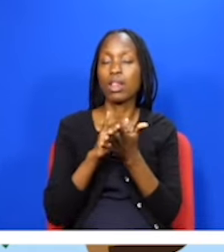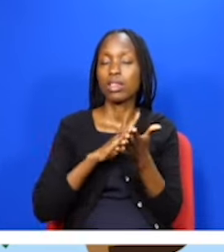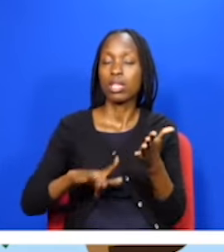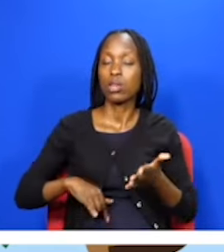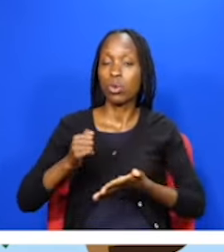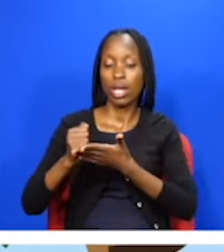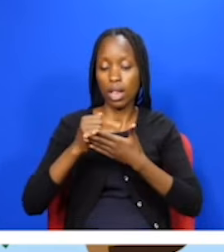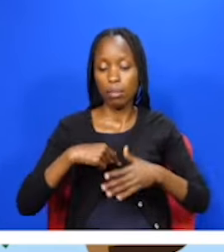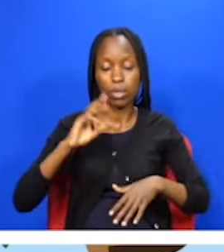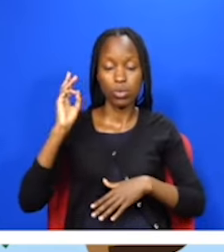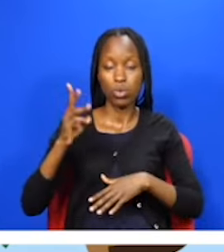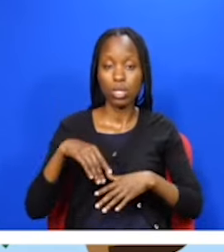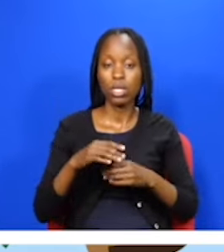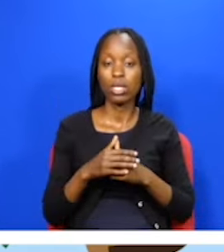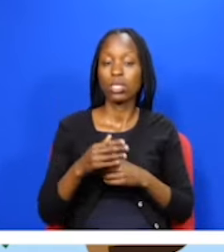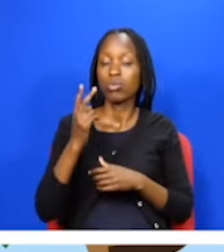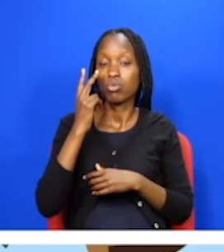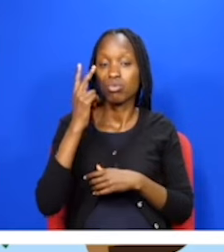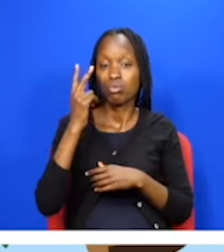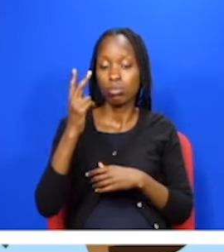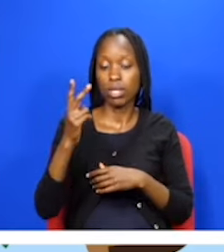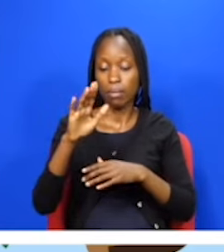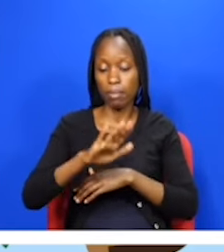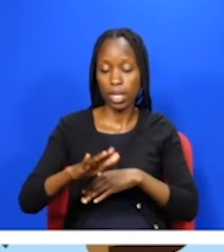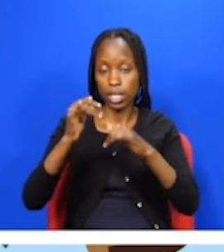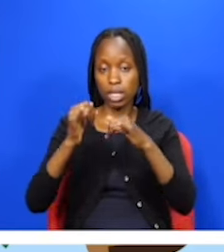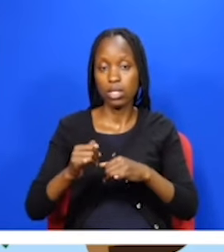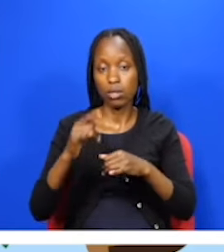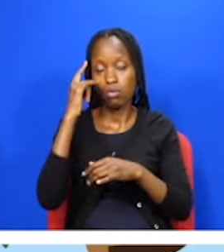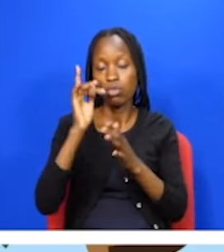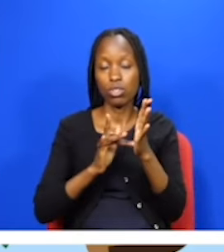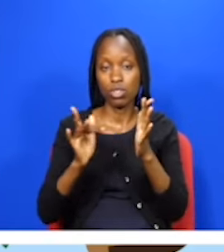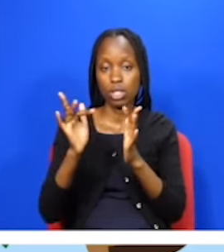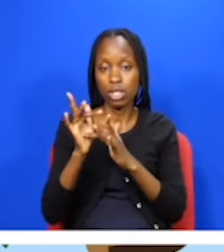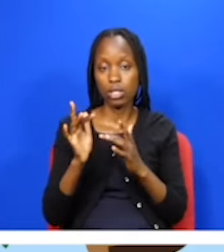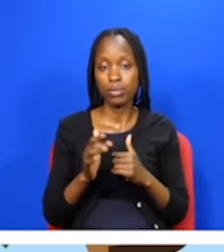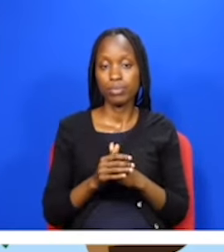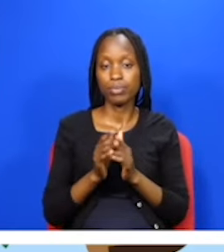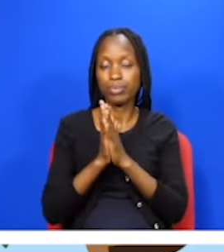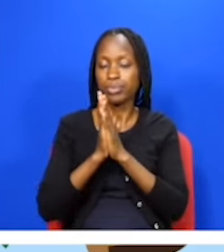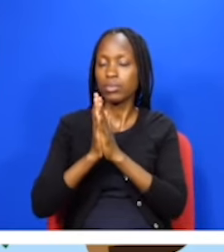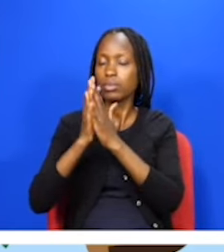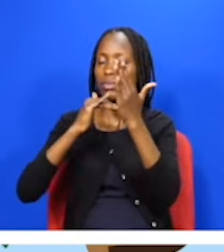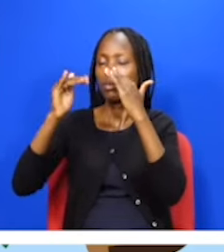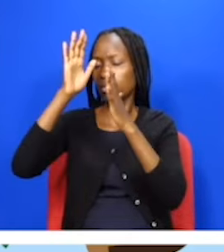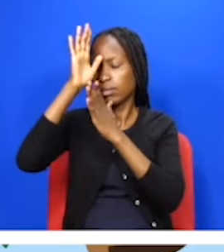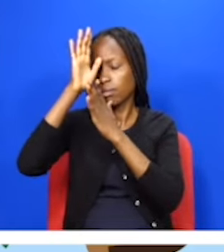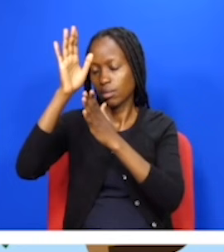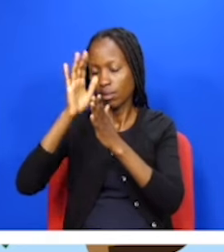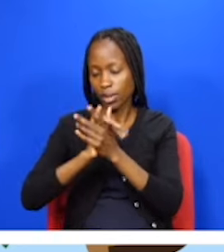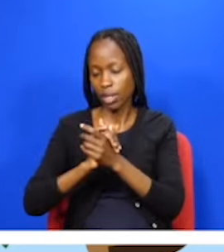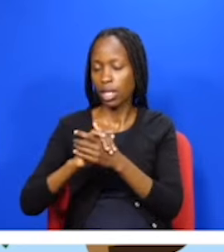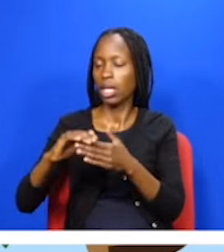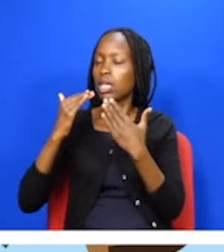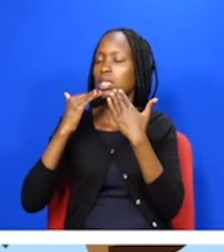us to see new territories for Jesus. Heavenly Father, thank you